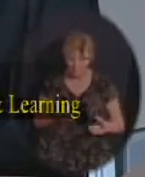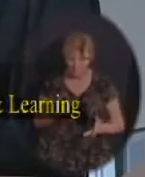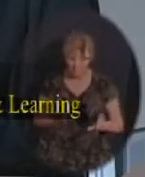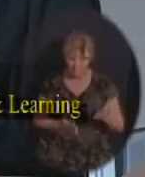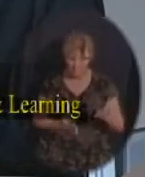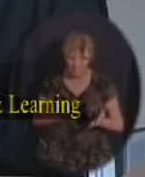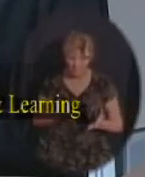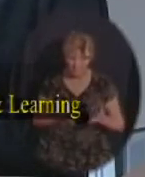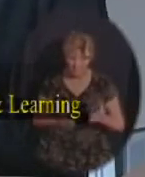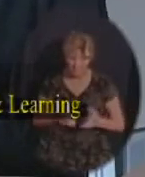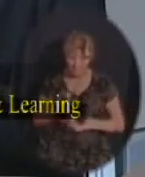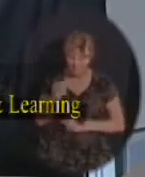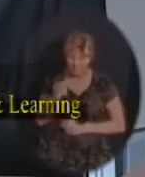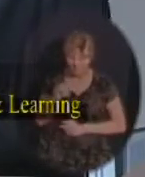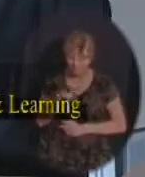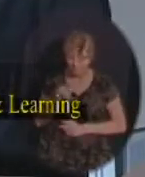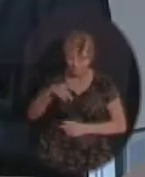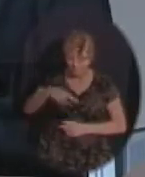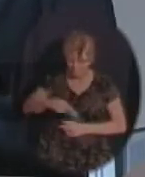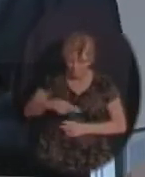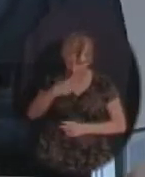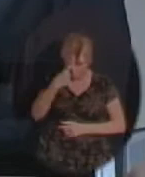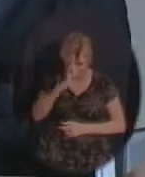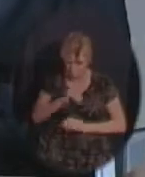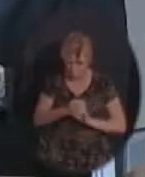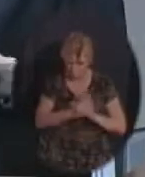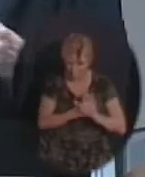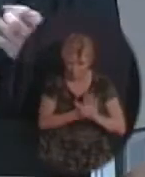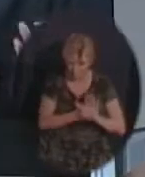AYP, adequate yearly progress, is maintained.